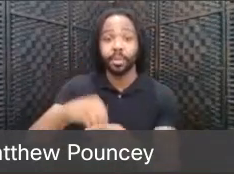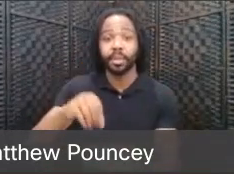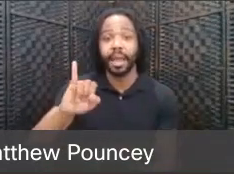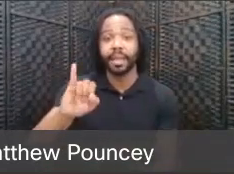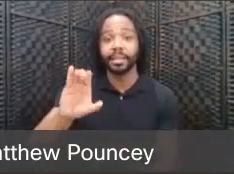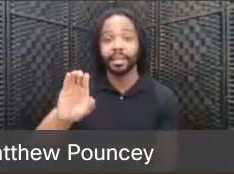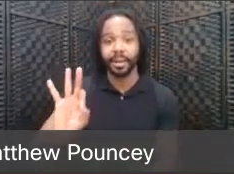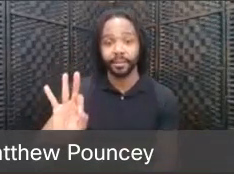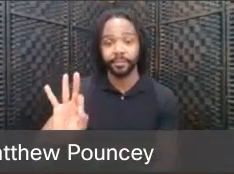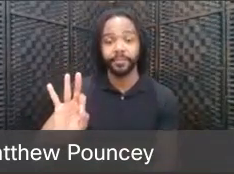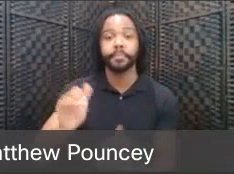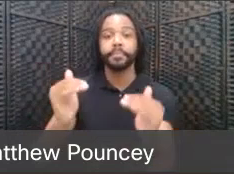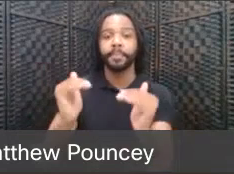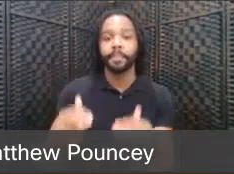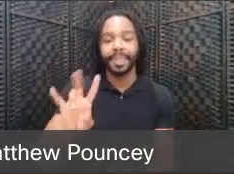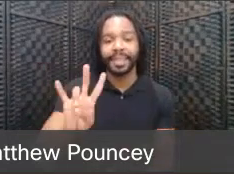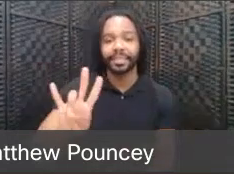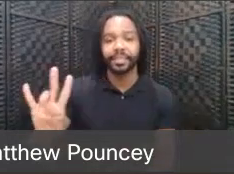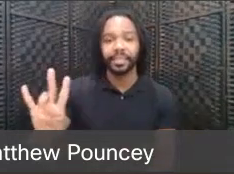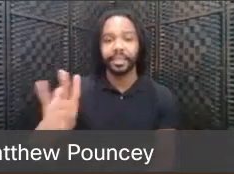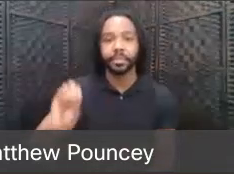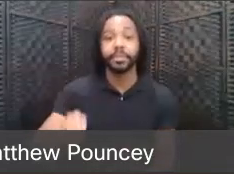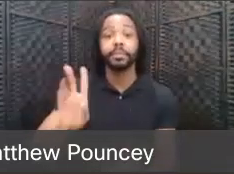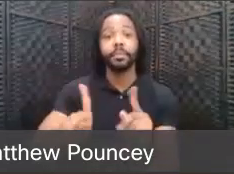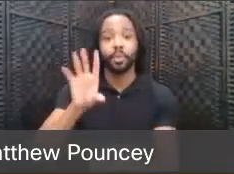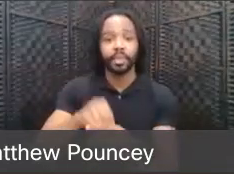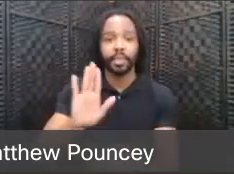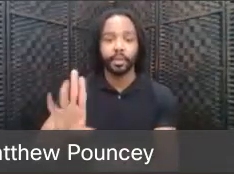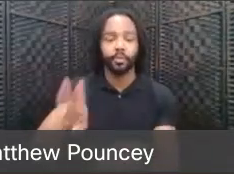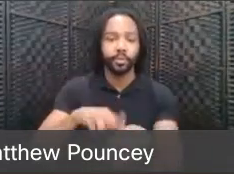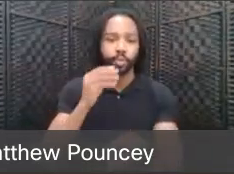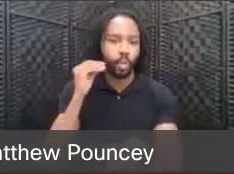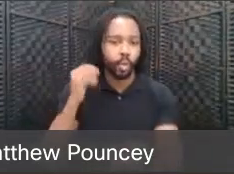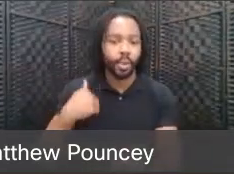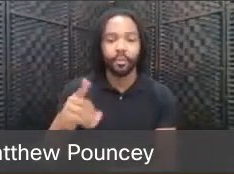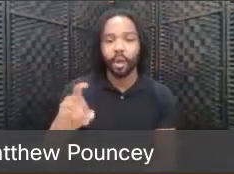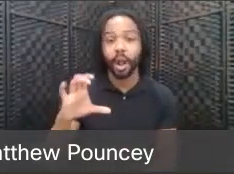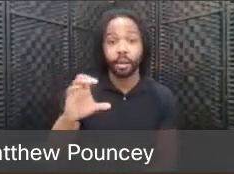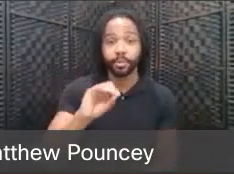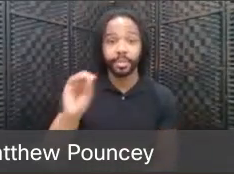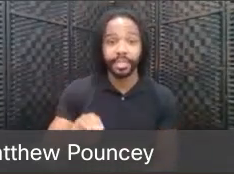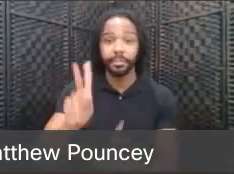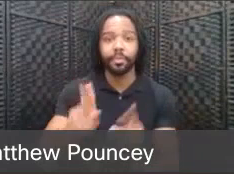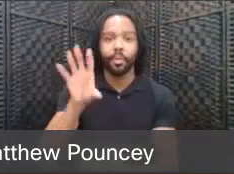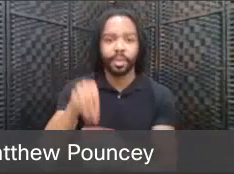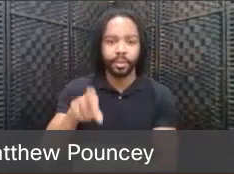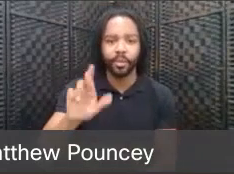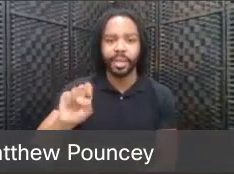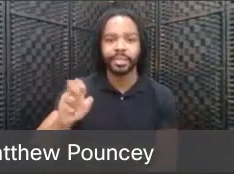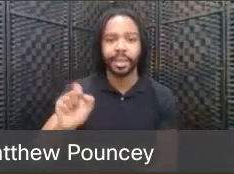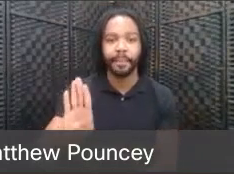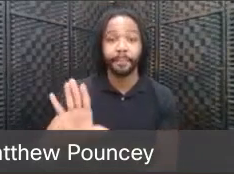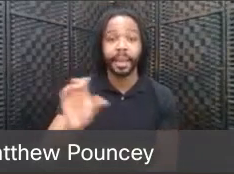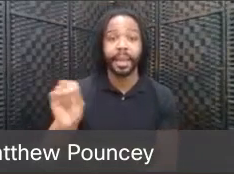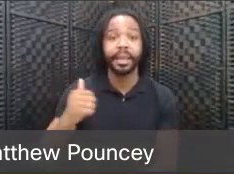ICFs, 77% of people in natural homes, 100% of people in residential habilitation,